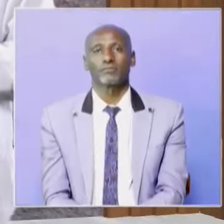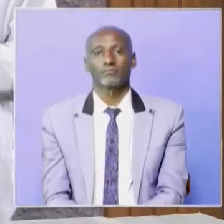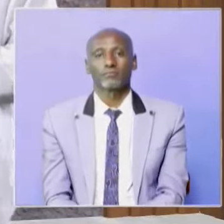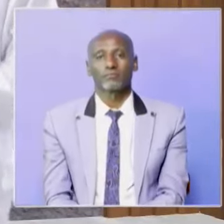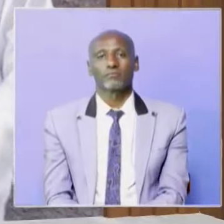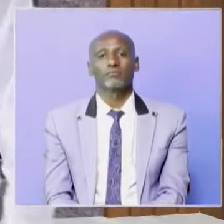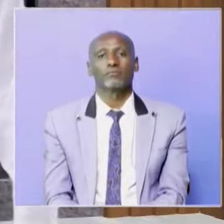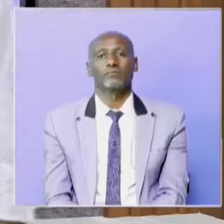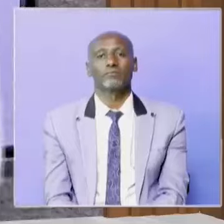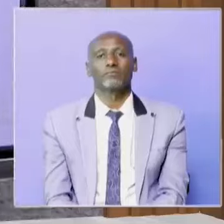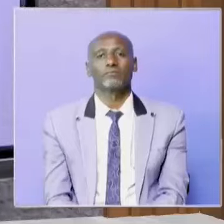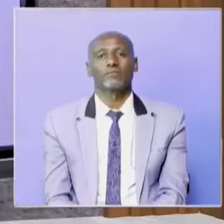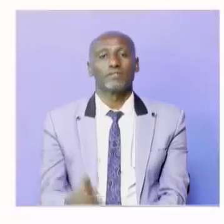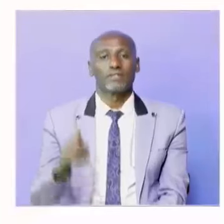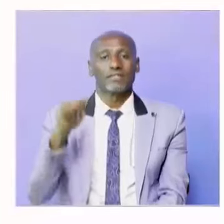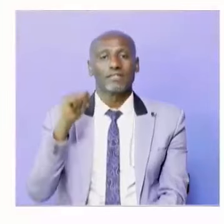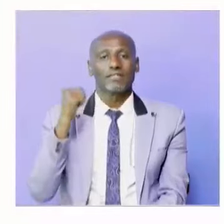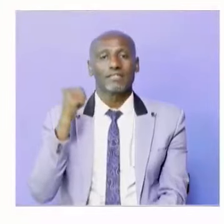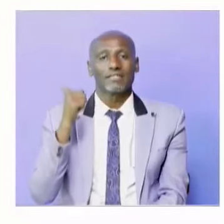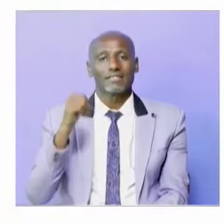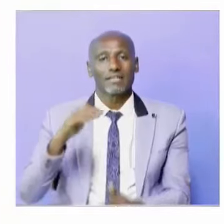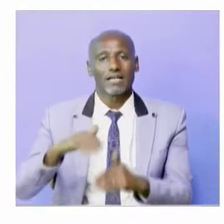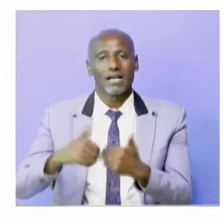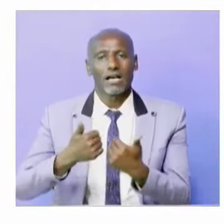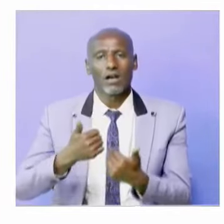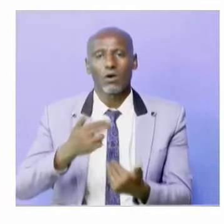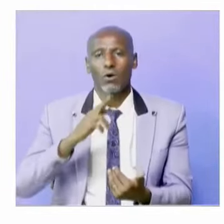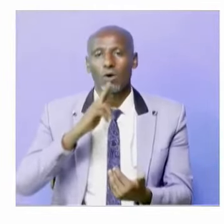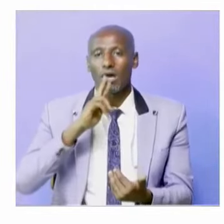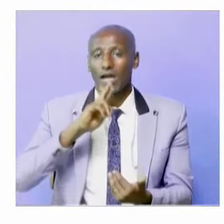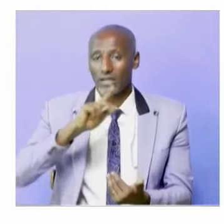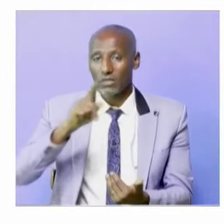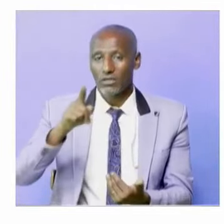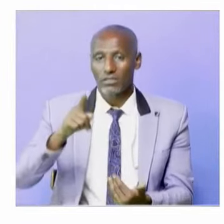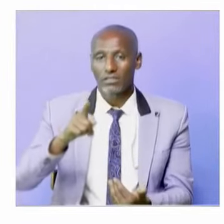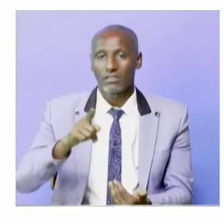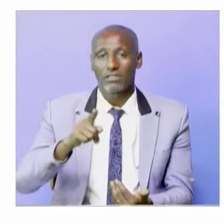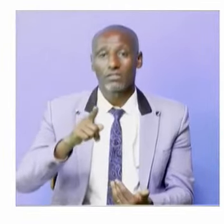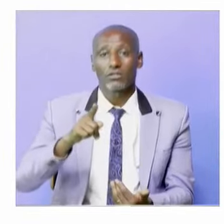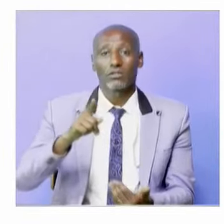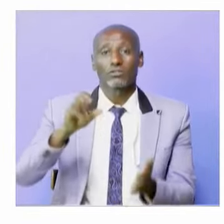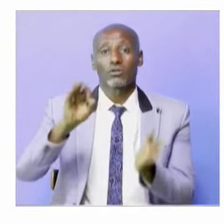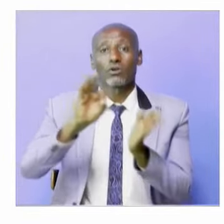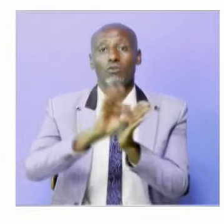okay? Another one is just, how are you? This one is also informal expressions.